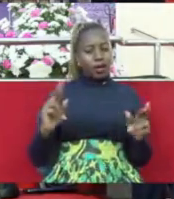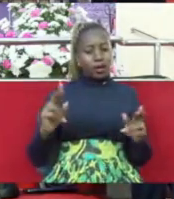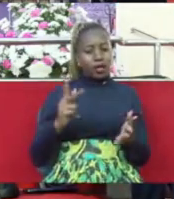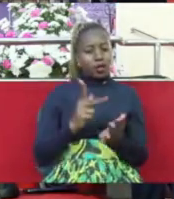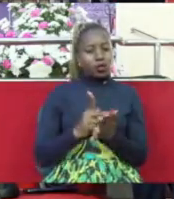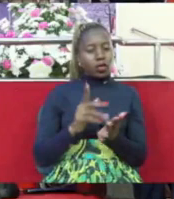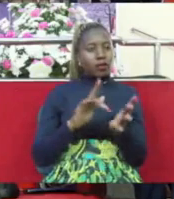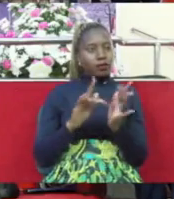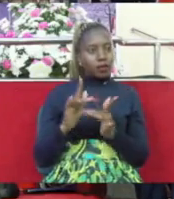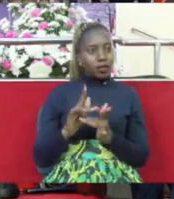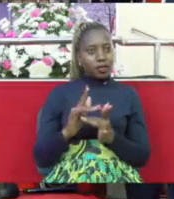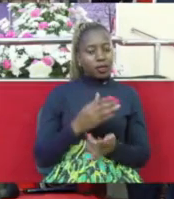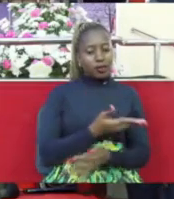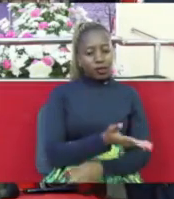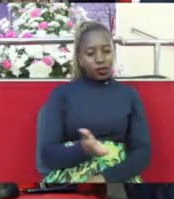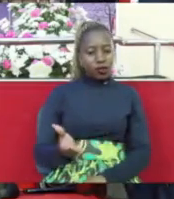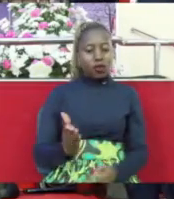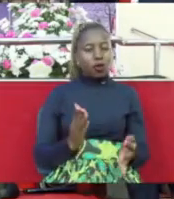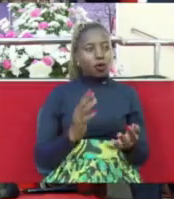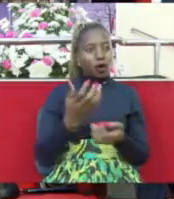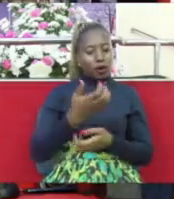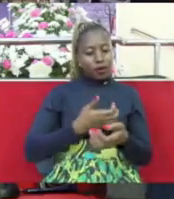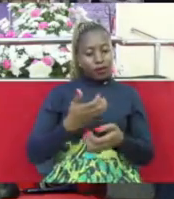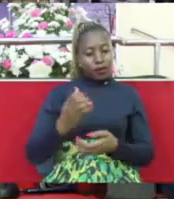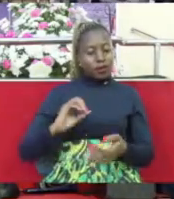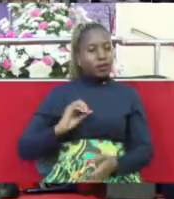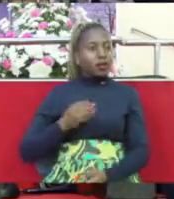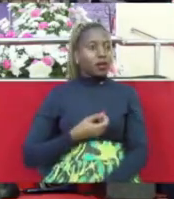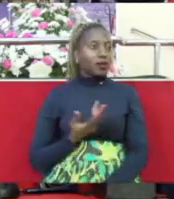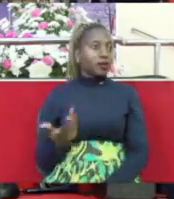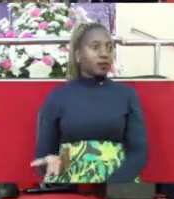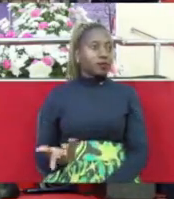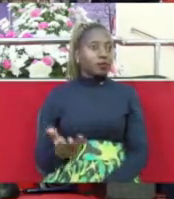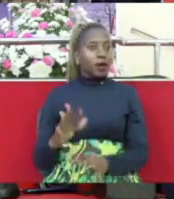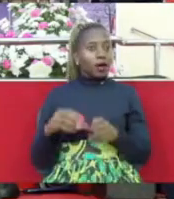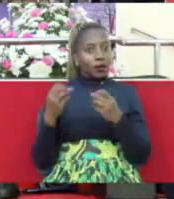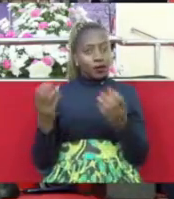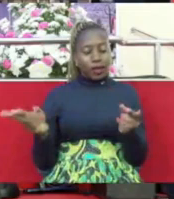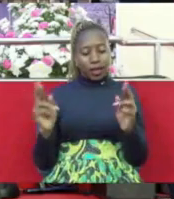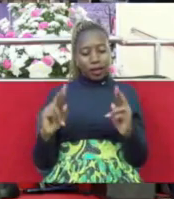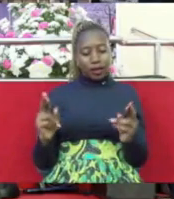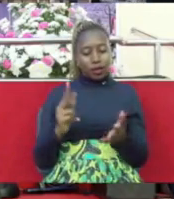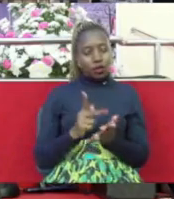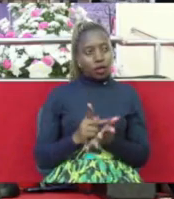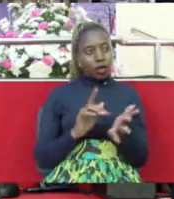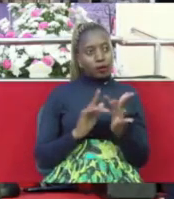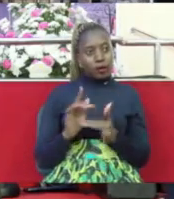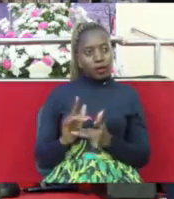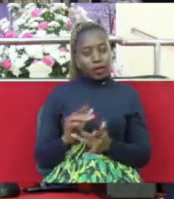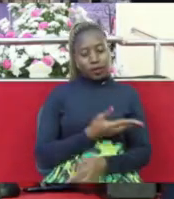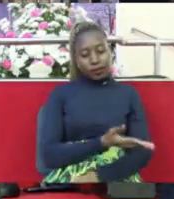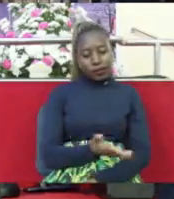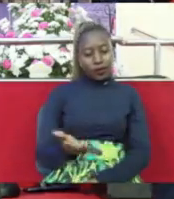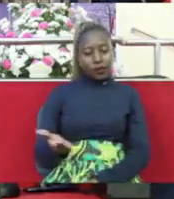hapa wako radhi kumweka mbele ya biashara? Are we willing to put him in front of our families? Je, uko radhi kumweka mbele ya familia? Are we